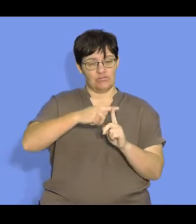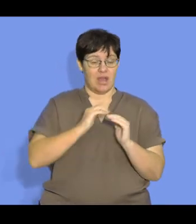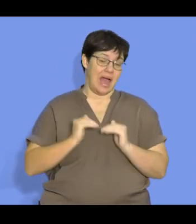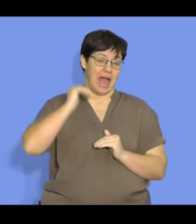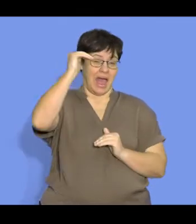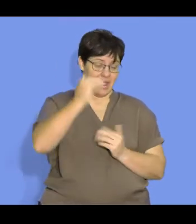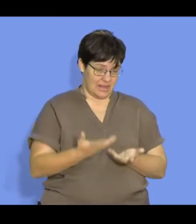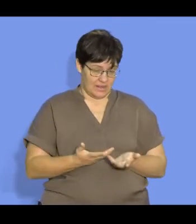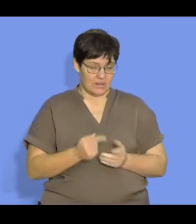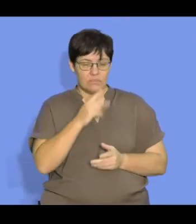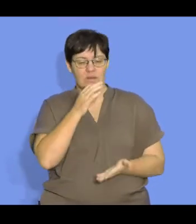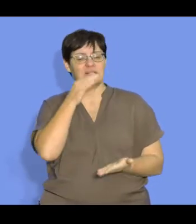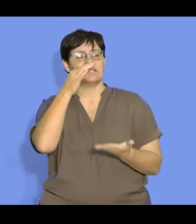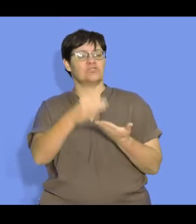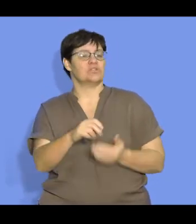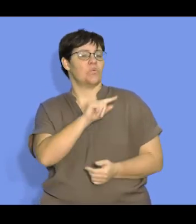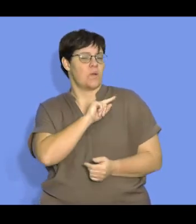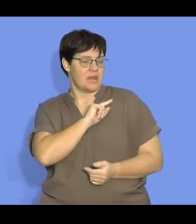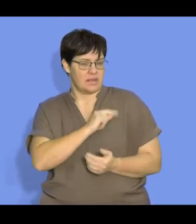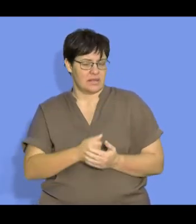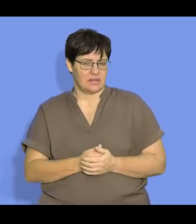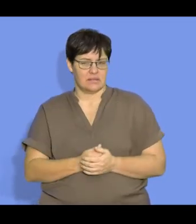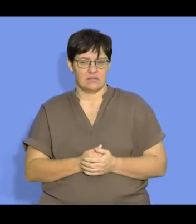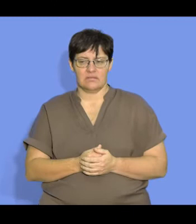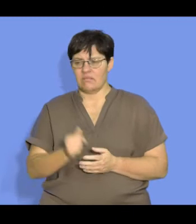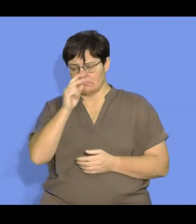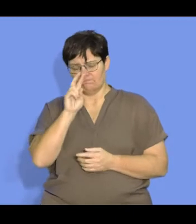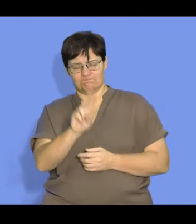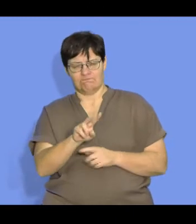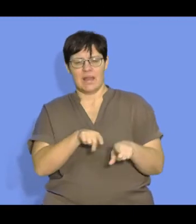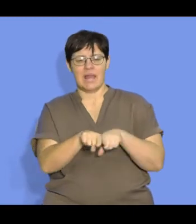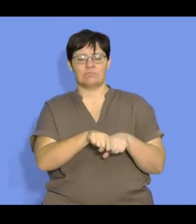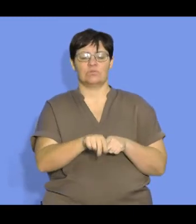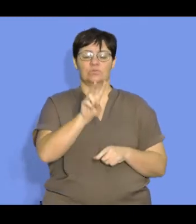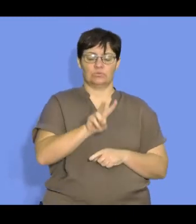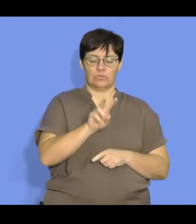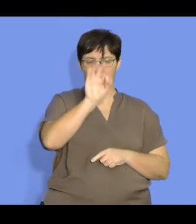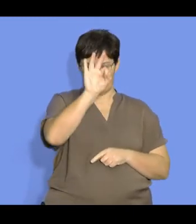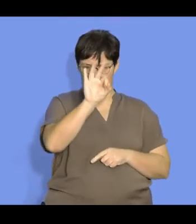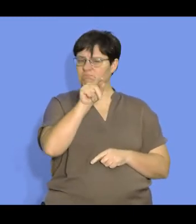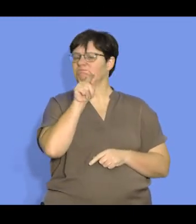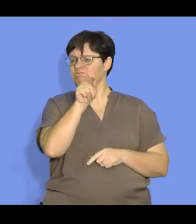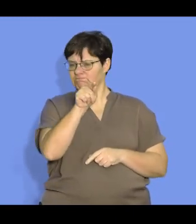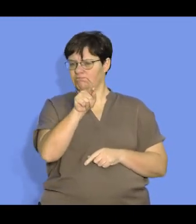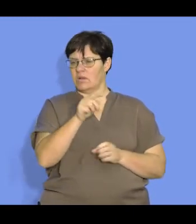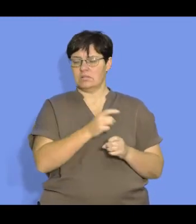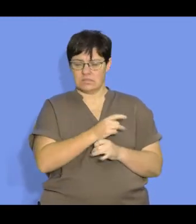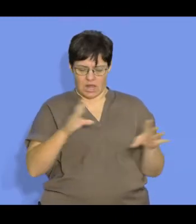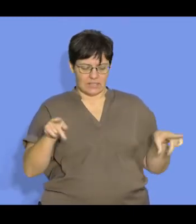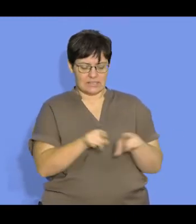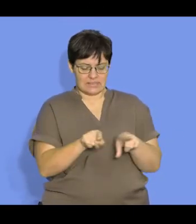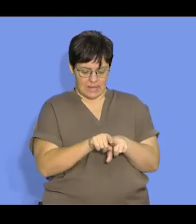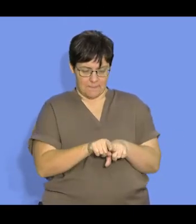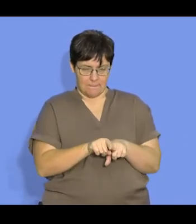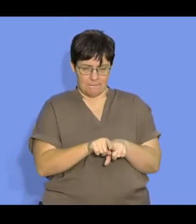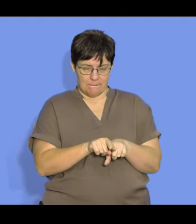temperature the highest? And you must suggest a reason why. Now, if you look at experiment 2 and 3, you can see we started